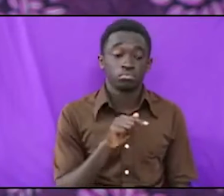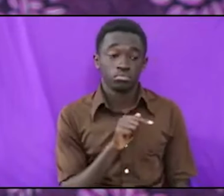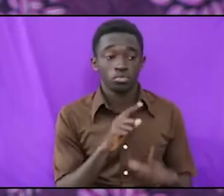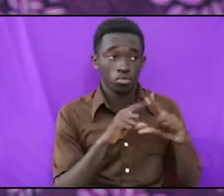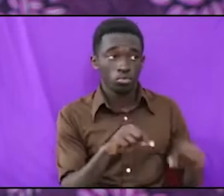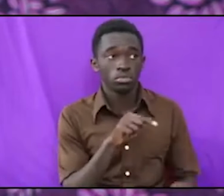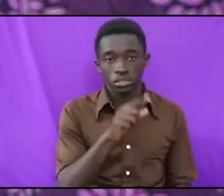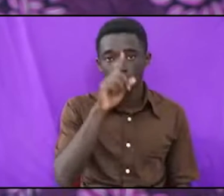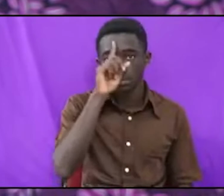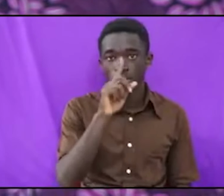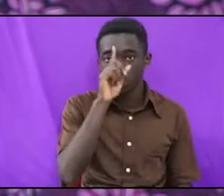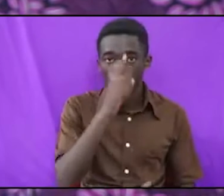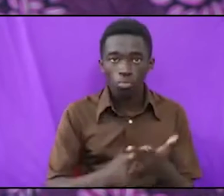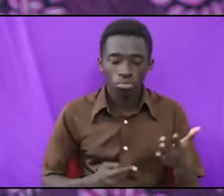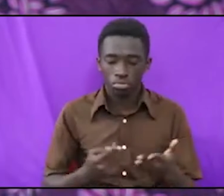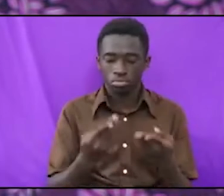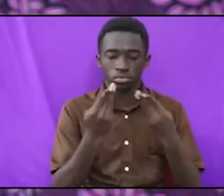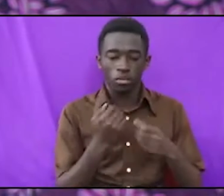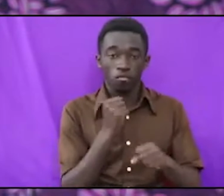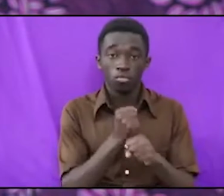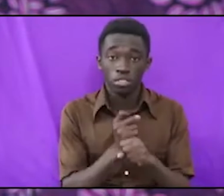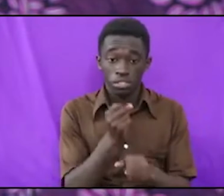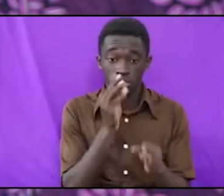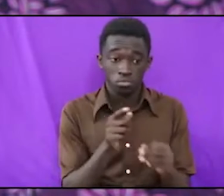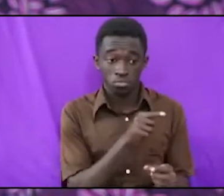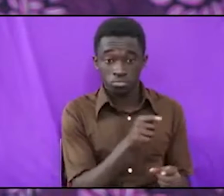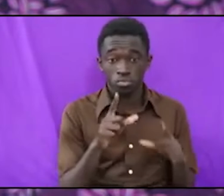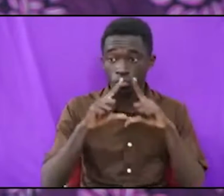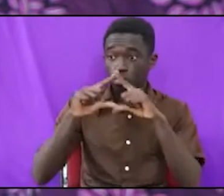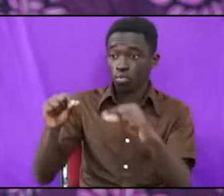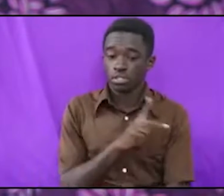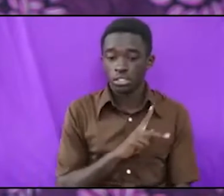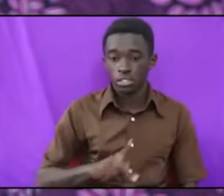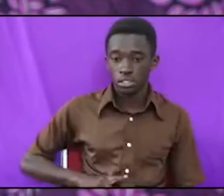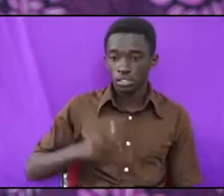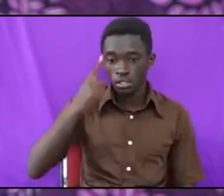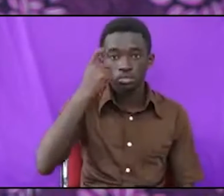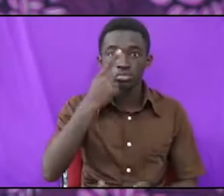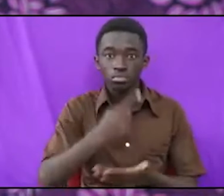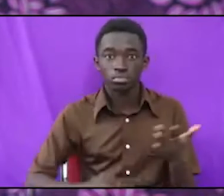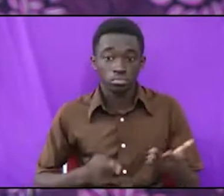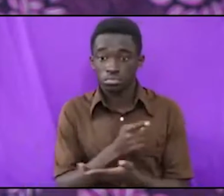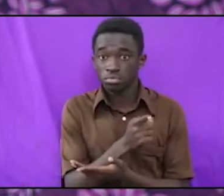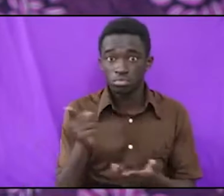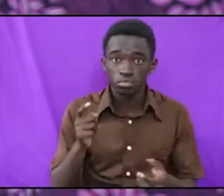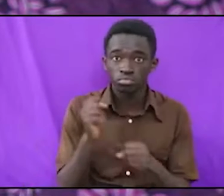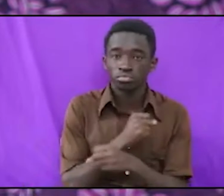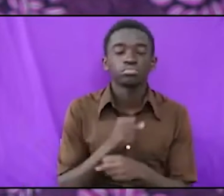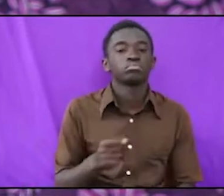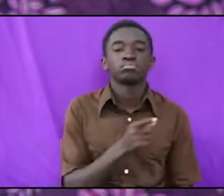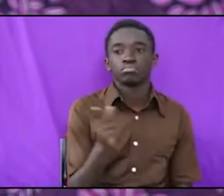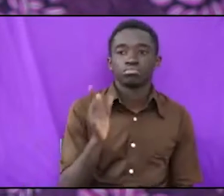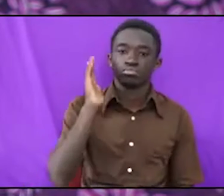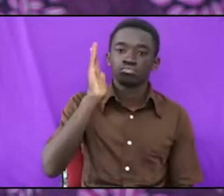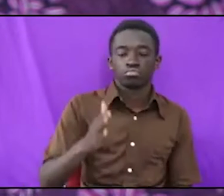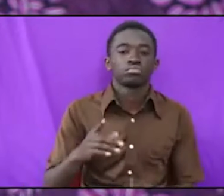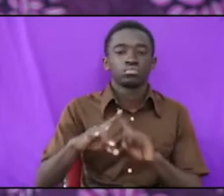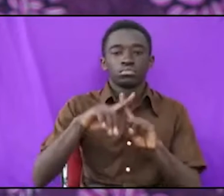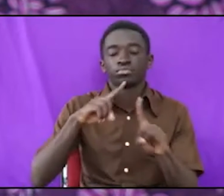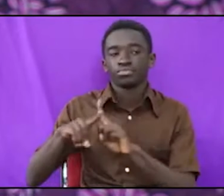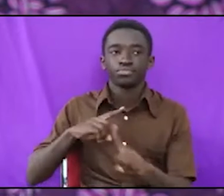given assignment. If you people don't tell the king what the dream is and interpret it, you will all be dead meat.